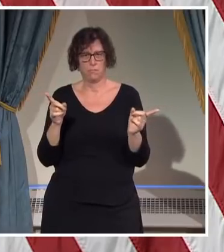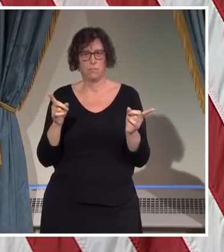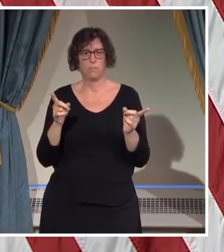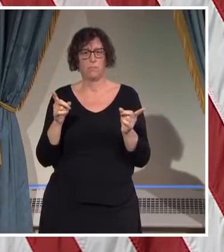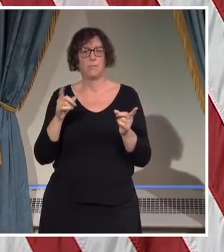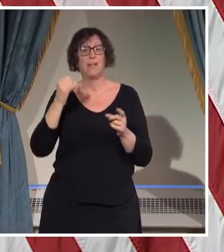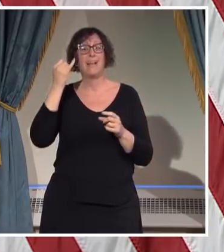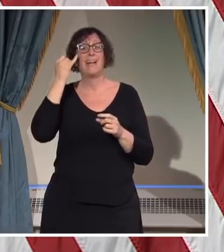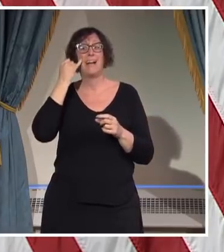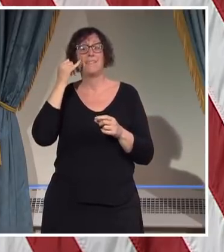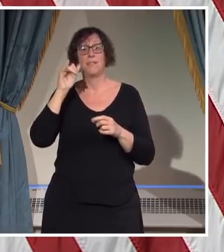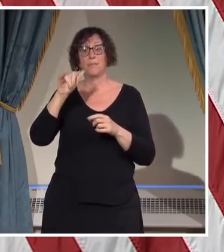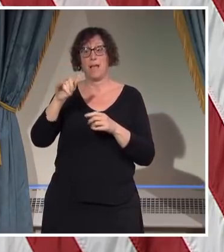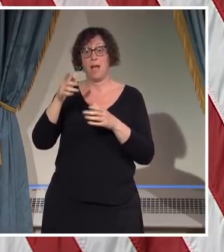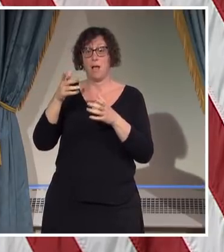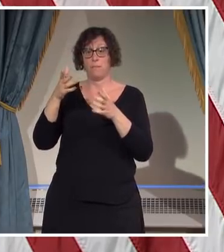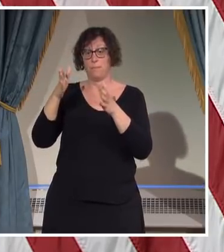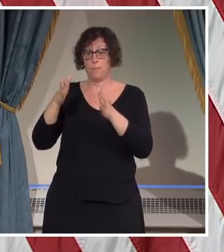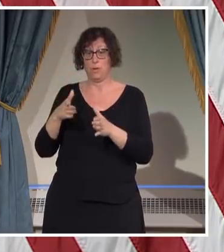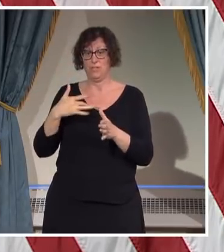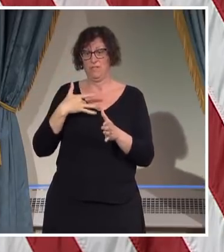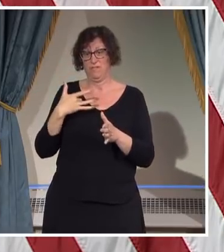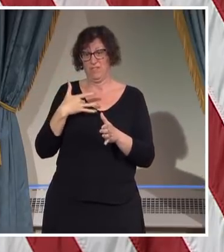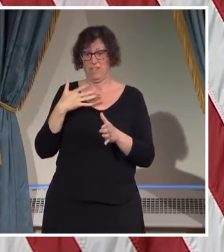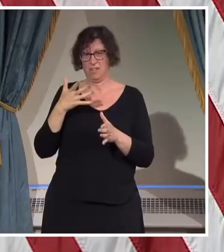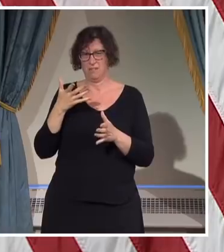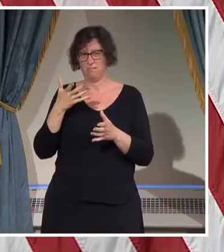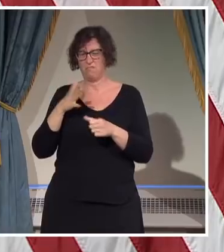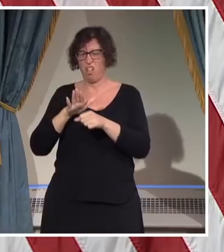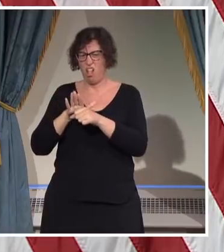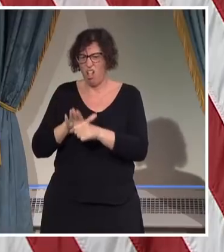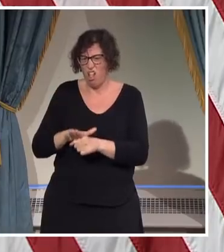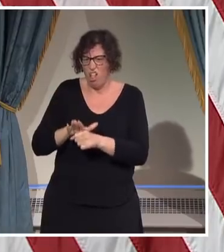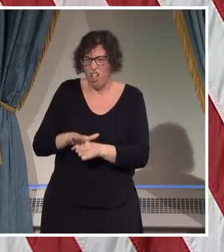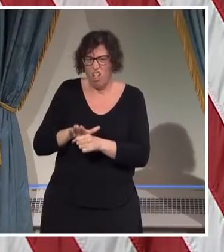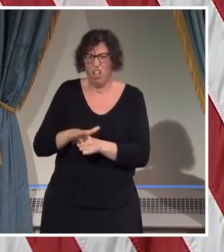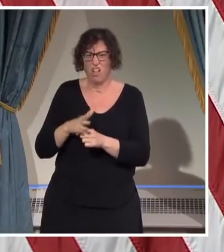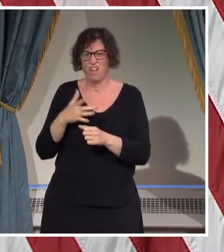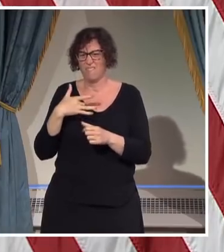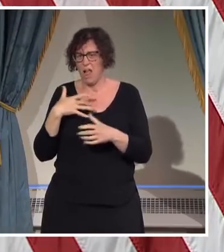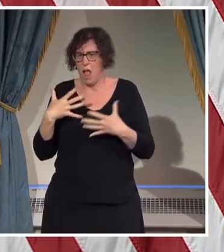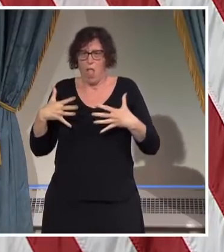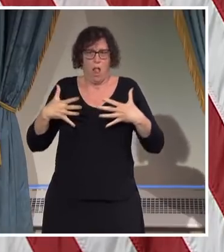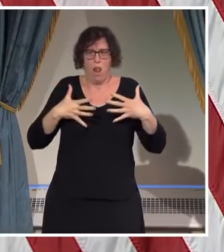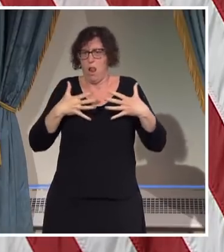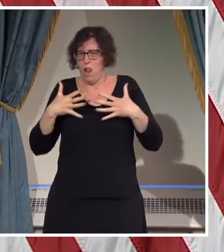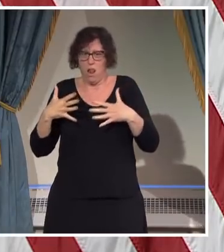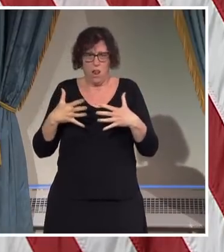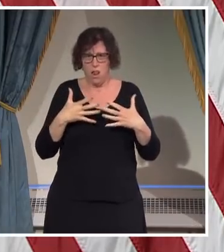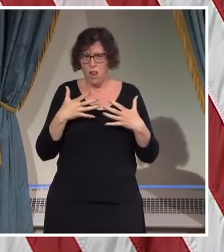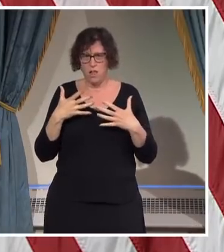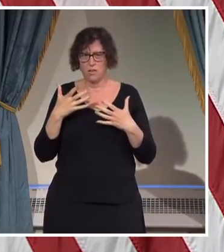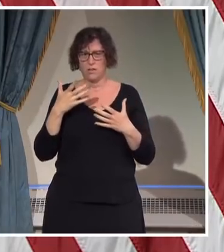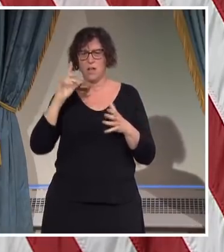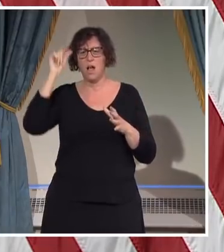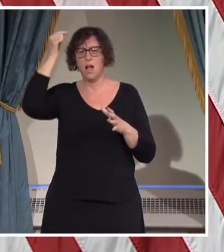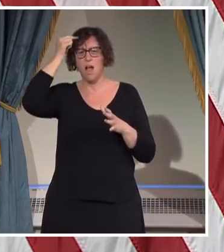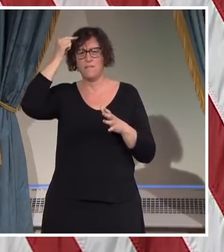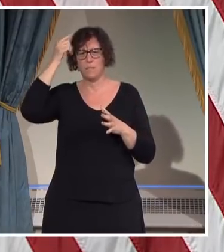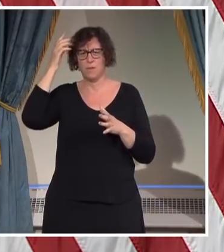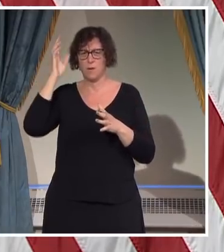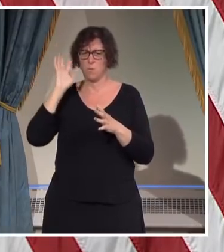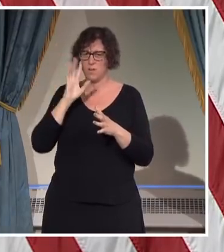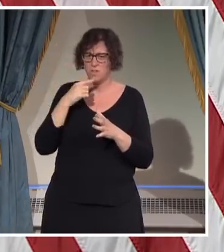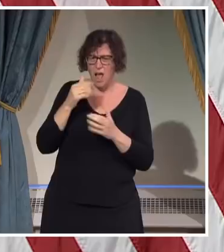fearful, who need someone professional in mental health to talk to. I was very happy to see that. And certainly with Thrive, a reminder to all